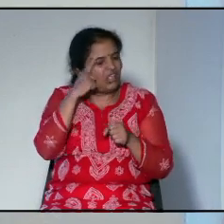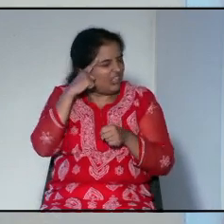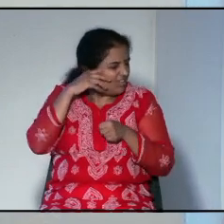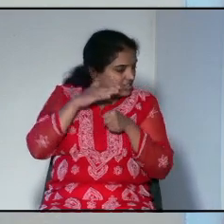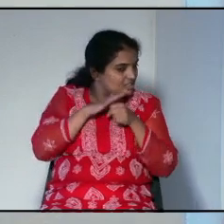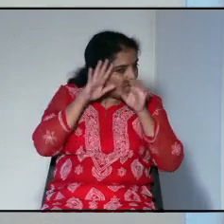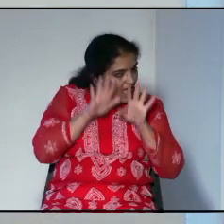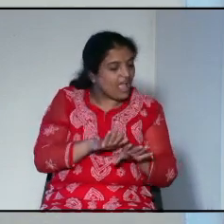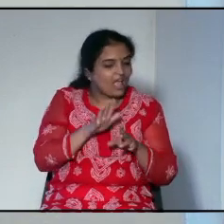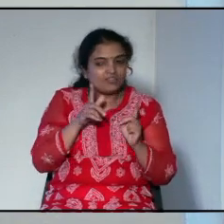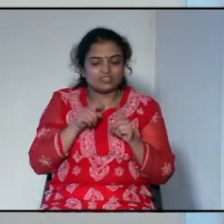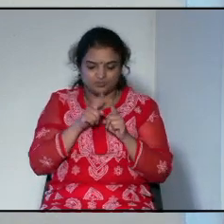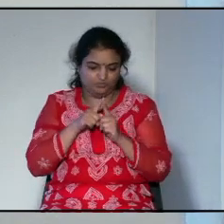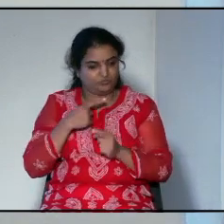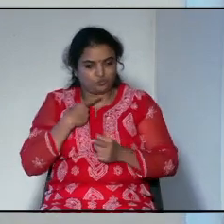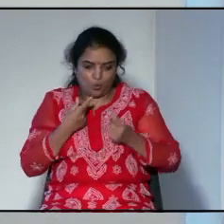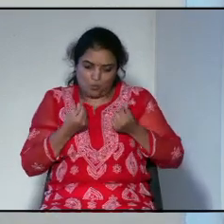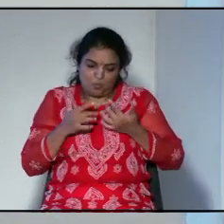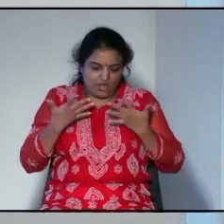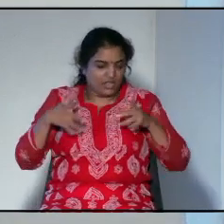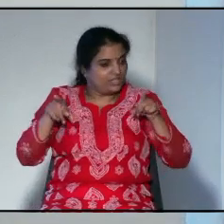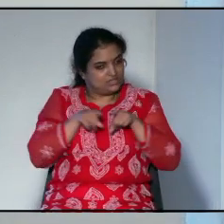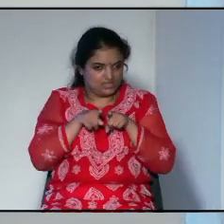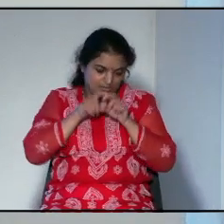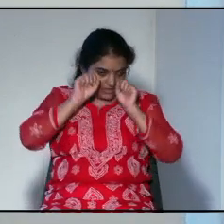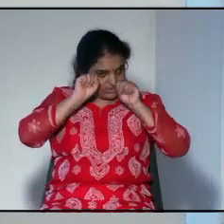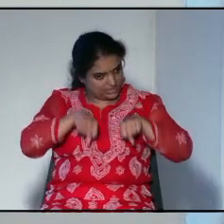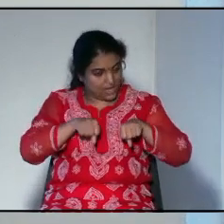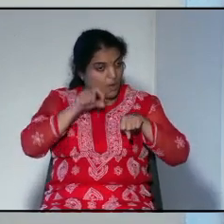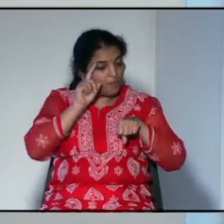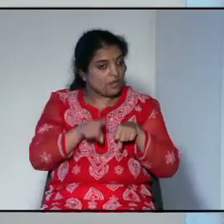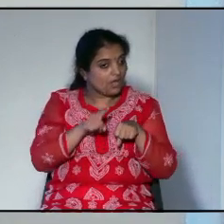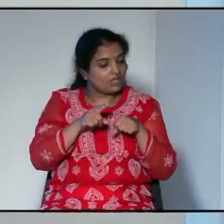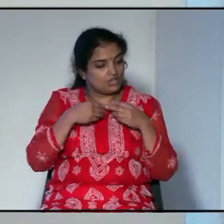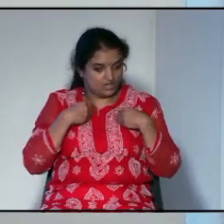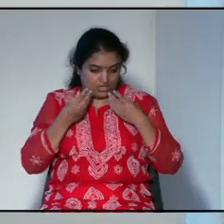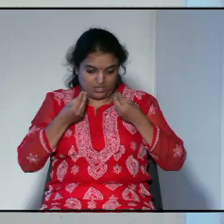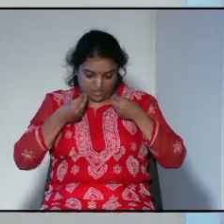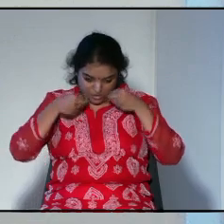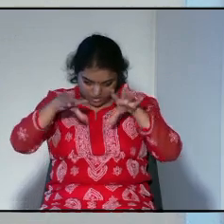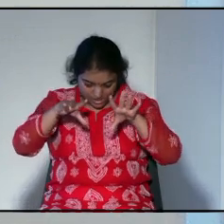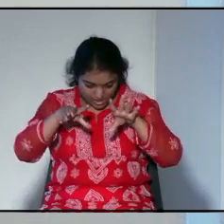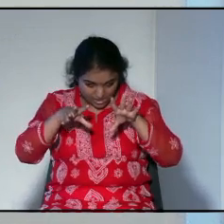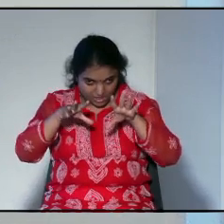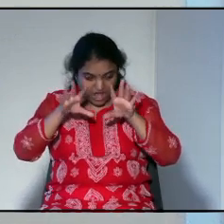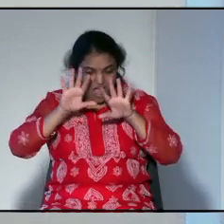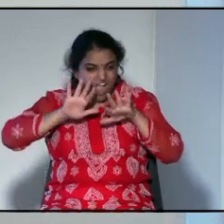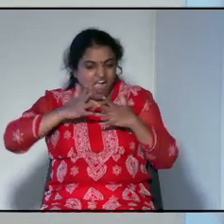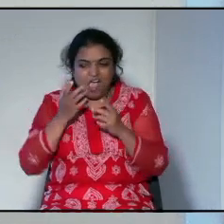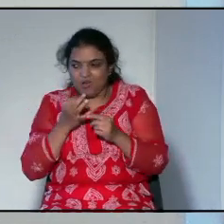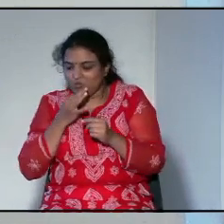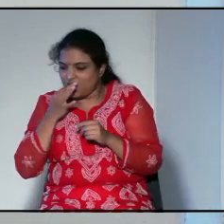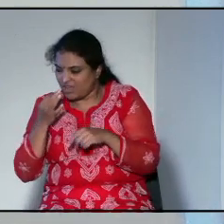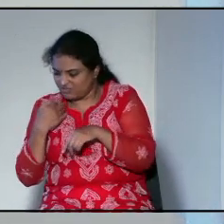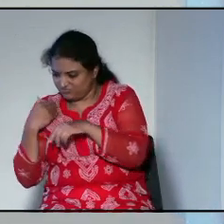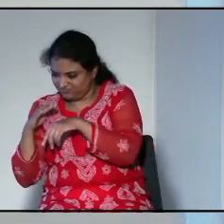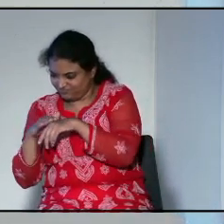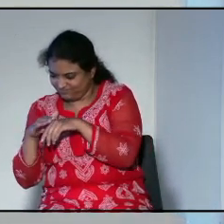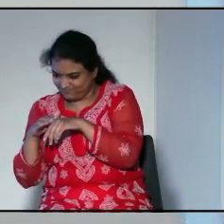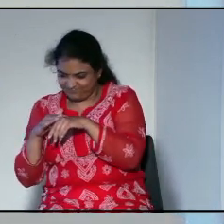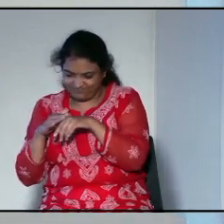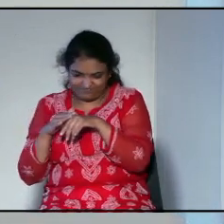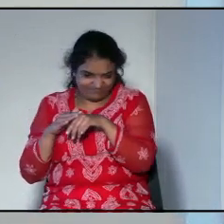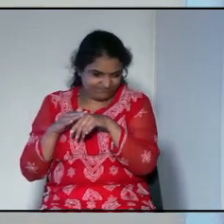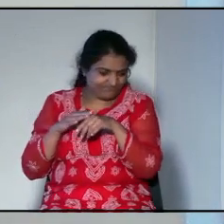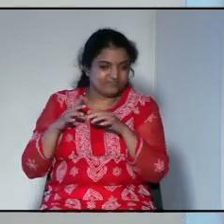under, despite the fact that her work is beginning to sell and she's leading such a frugal, life. So to me, it's very